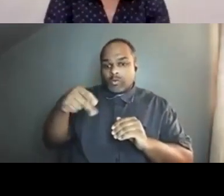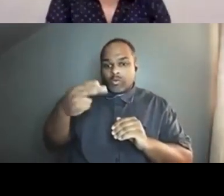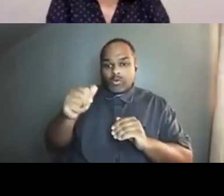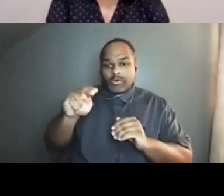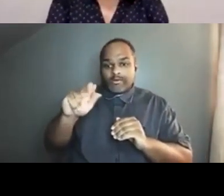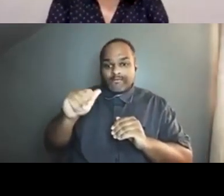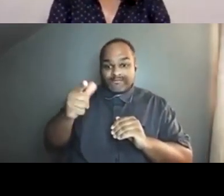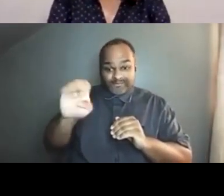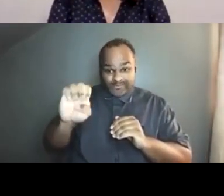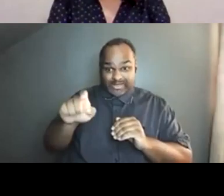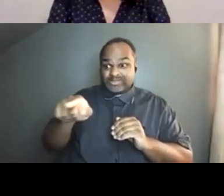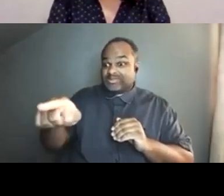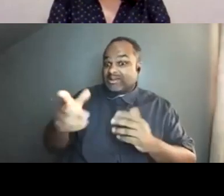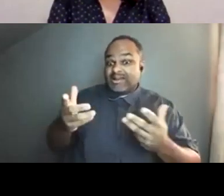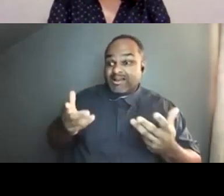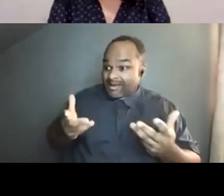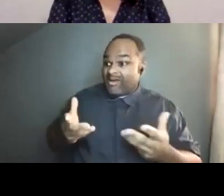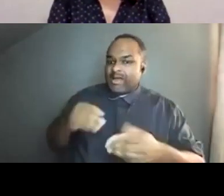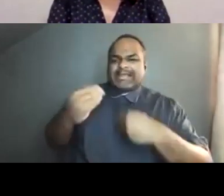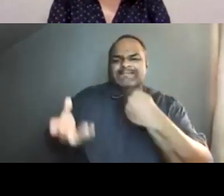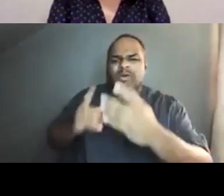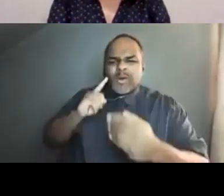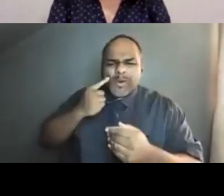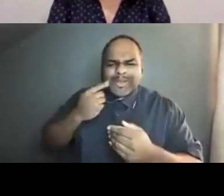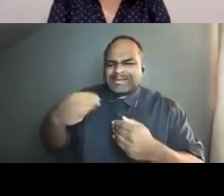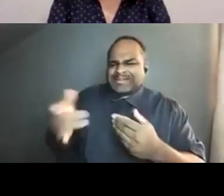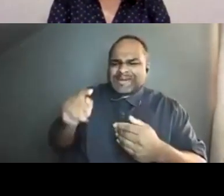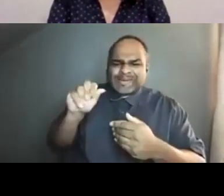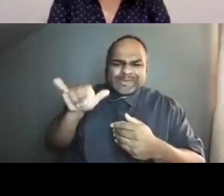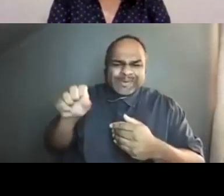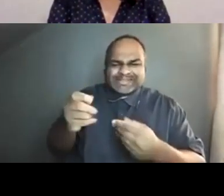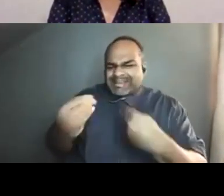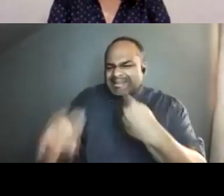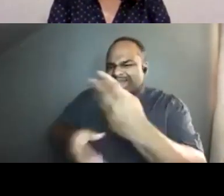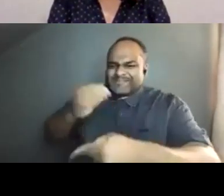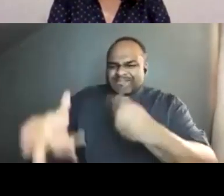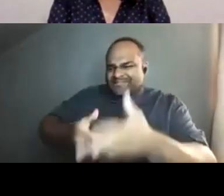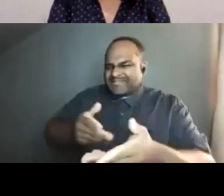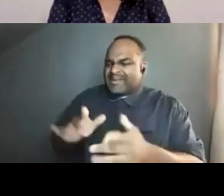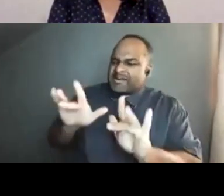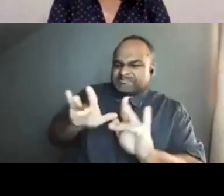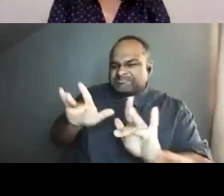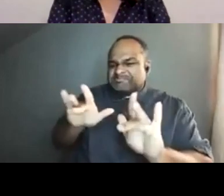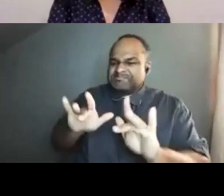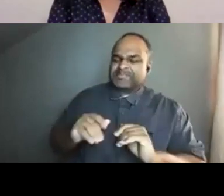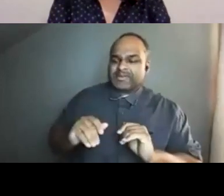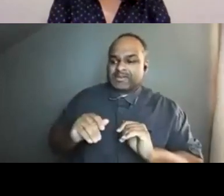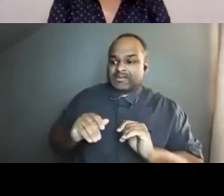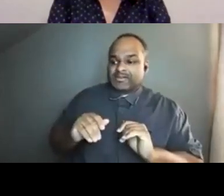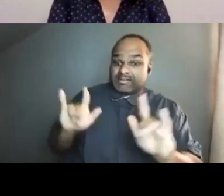sweets, there is against children. This is to say I'm great and the children have nothing to do with it.